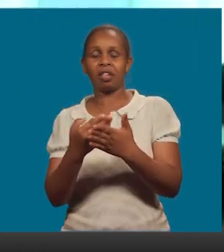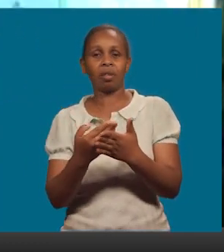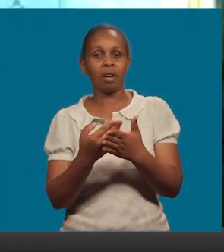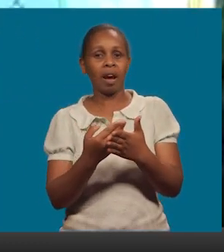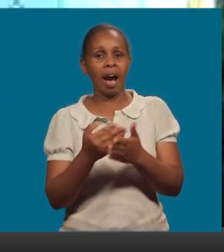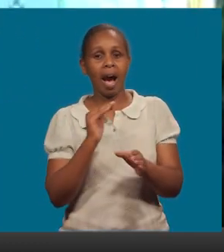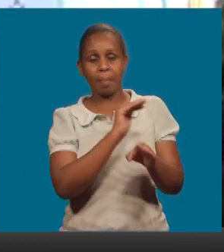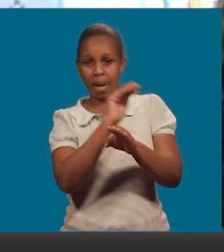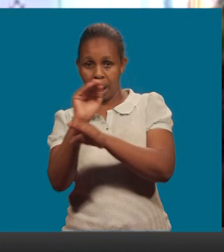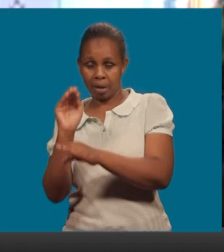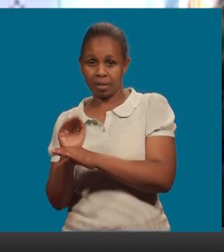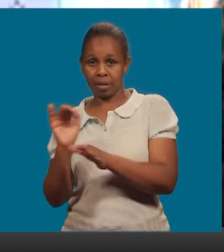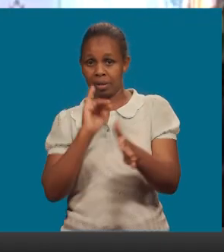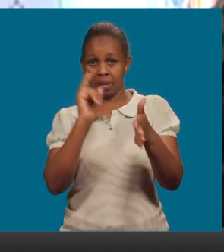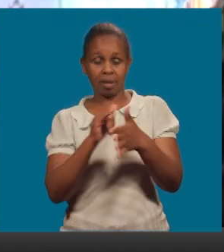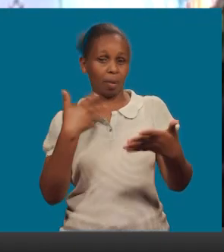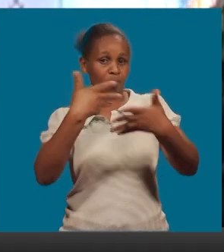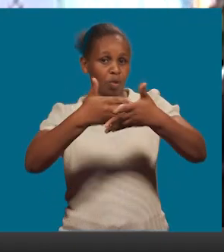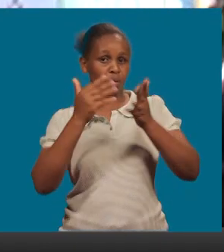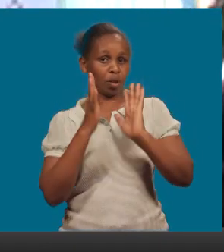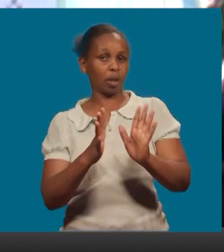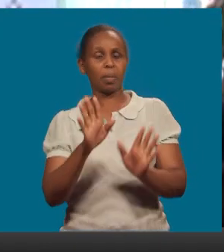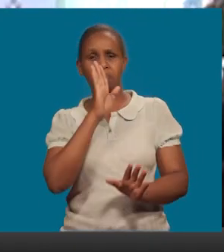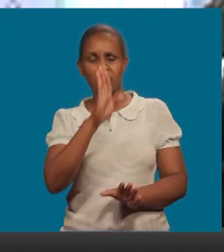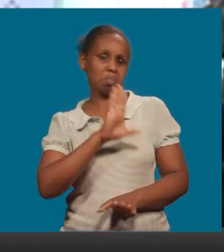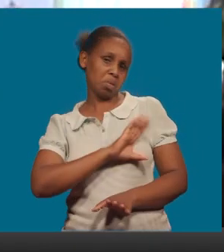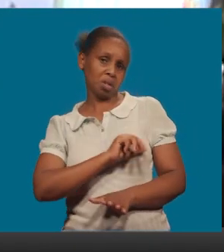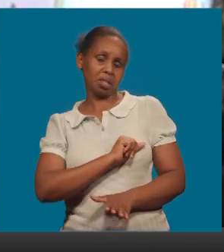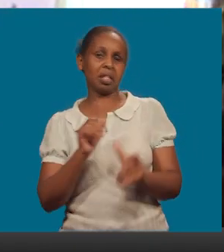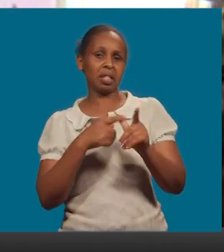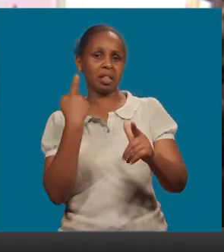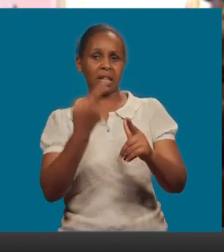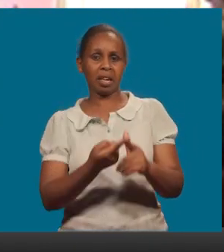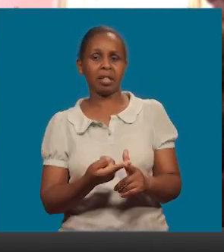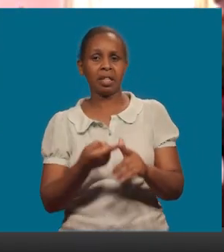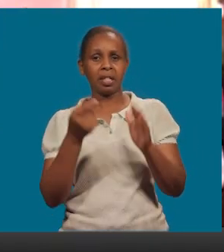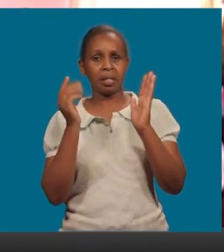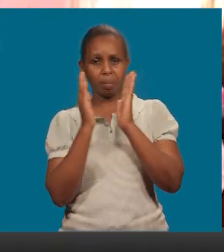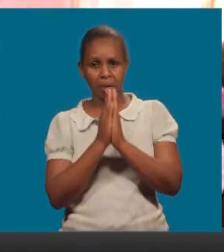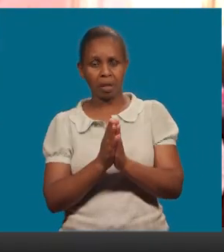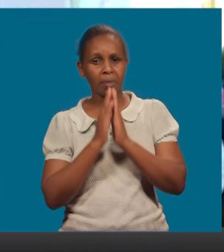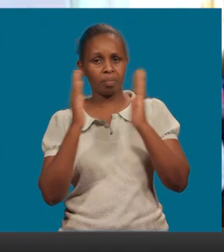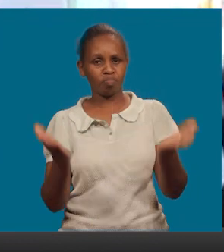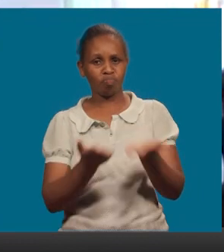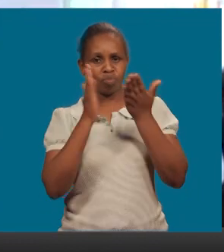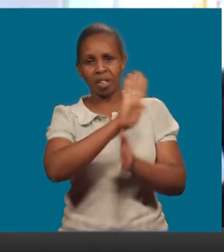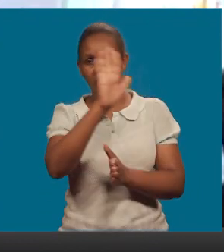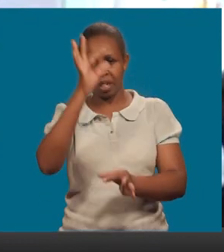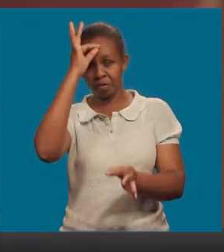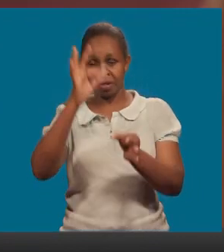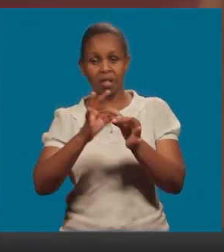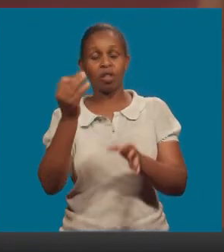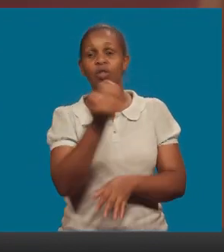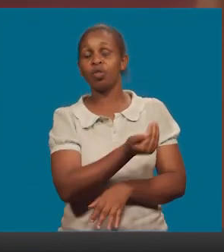Mama Recho aliwasihi wafungwa hao wawe wavumilivu wakiwa gerezani na kusalia katika maombi ya kukuza imani